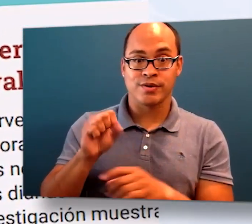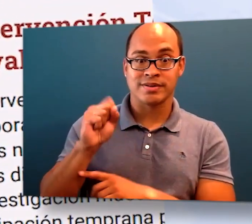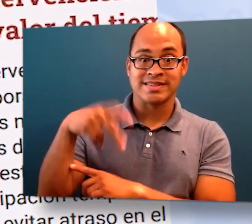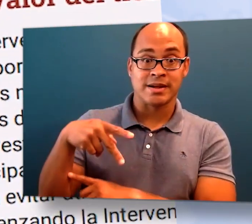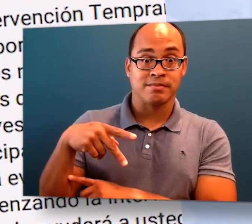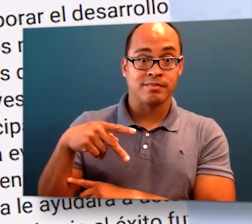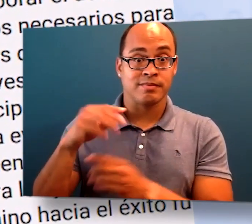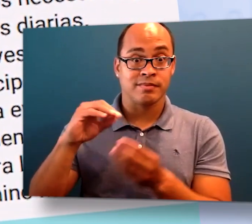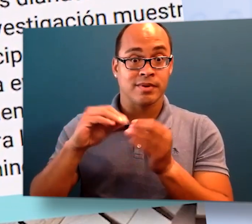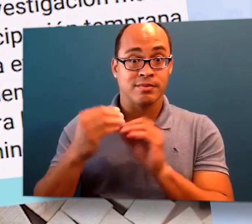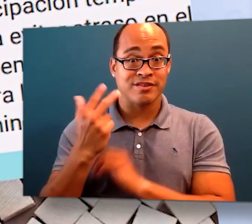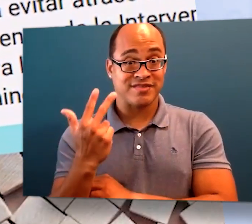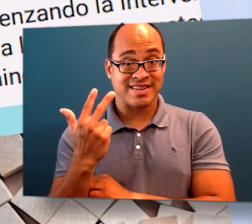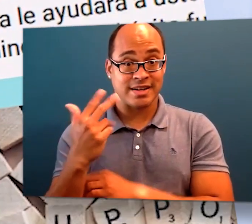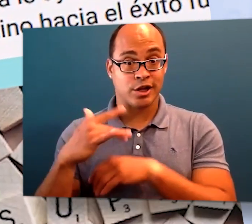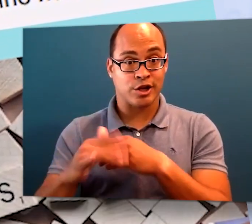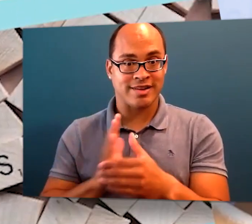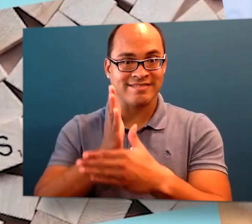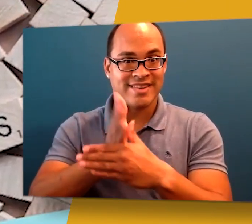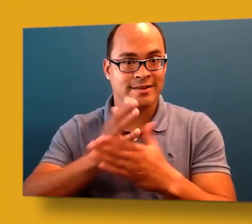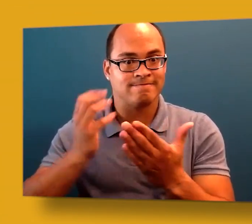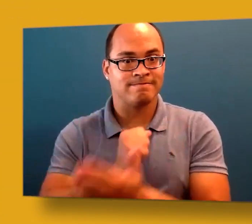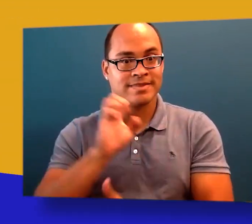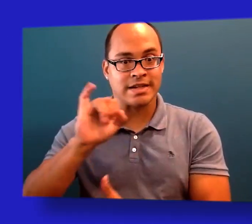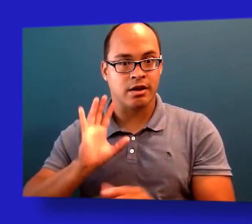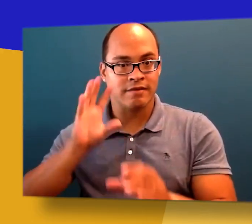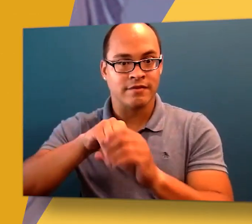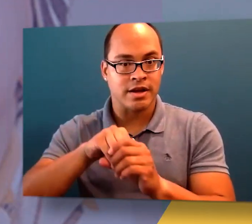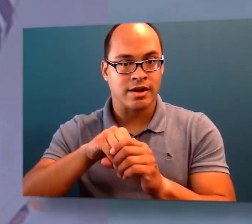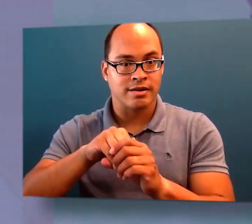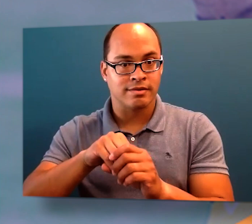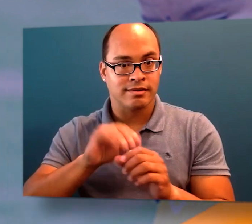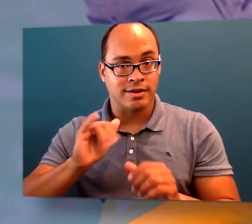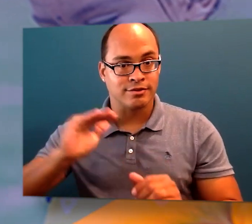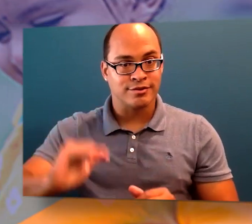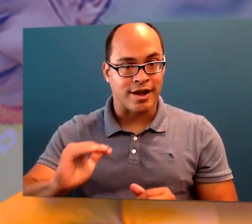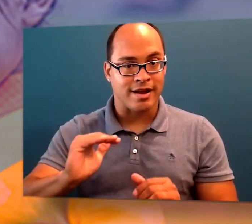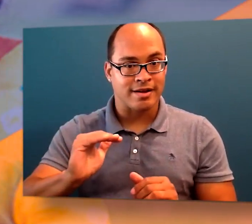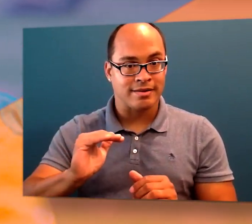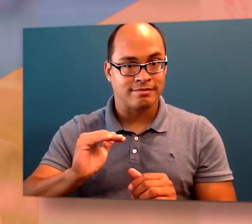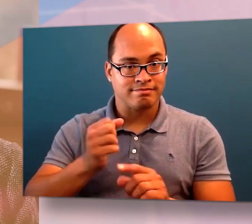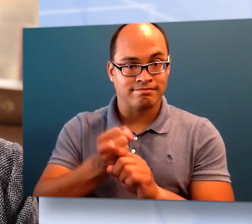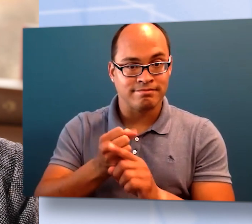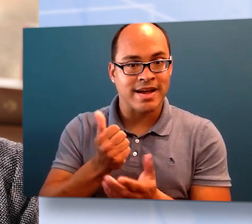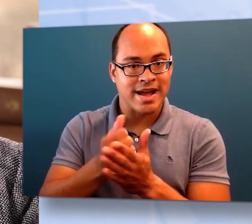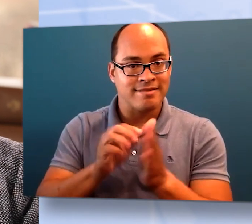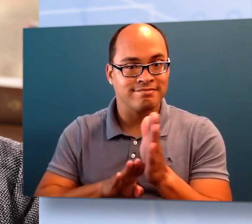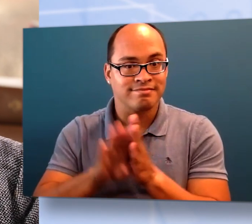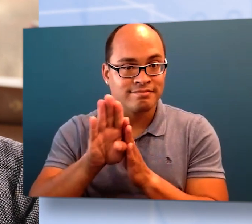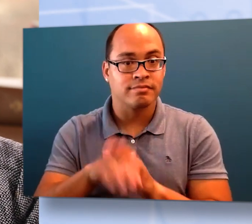intervention, is a key component to this. Studies across the country now have shown